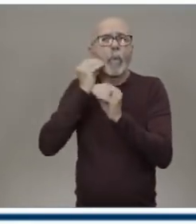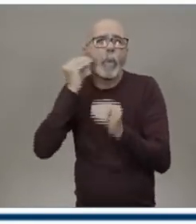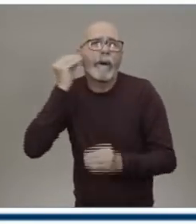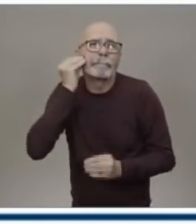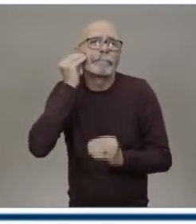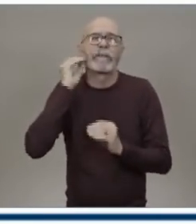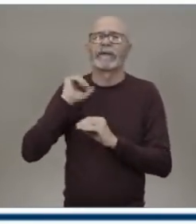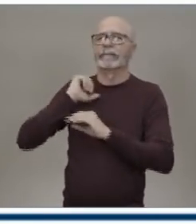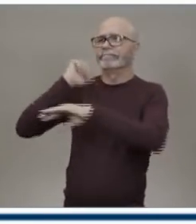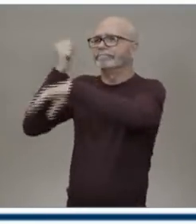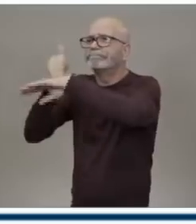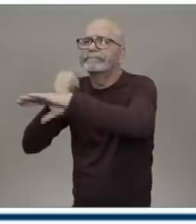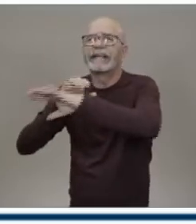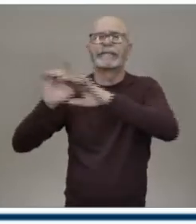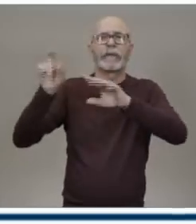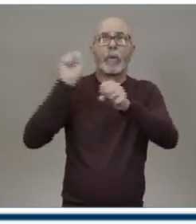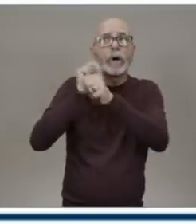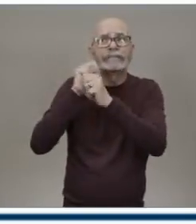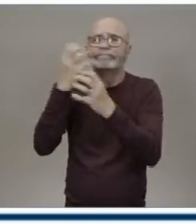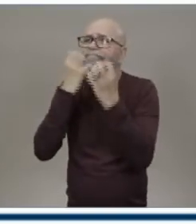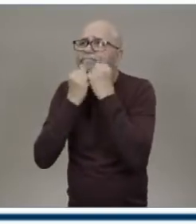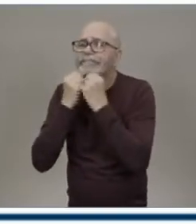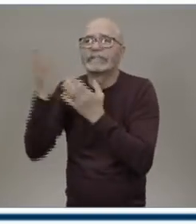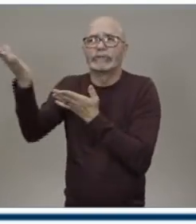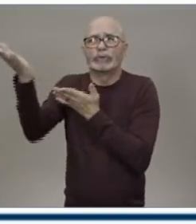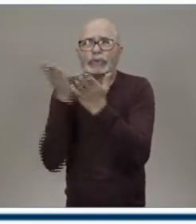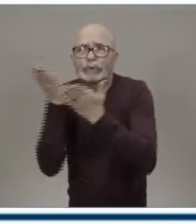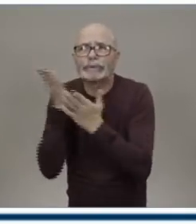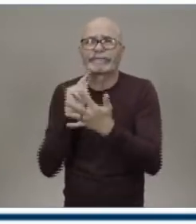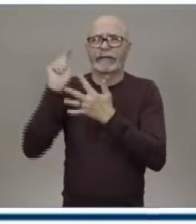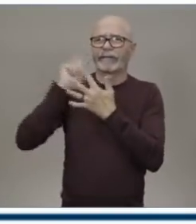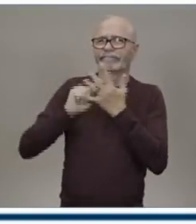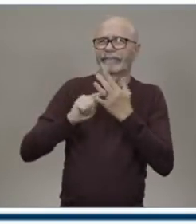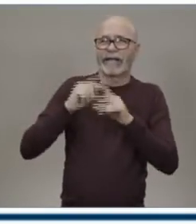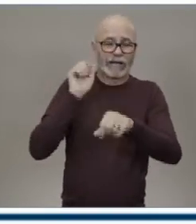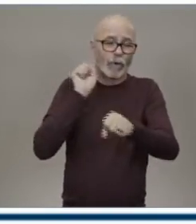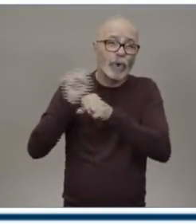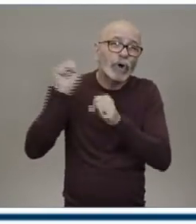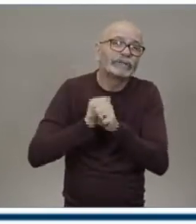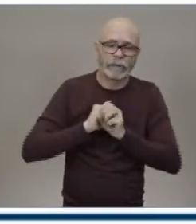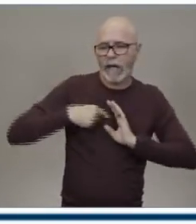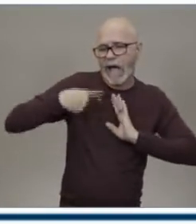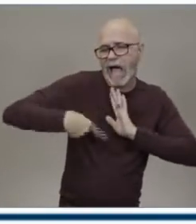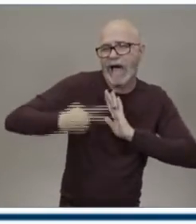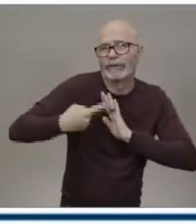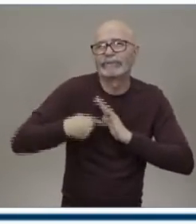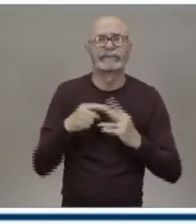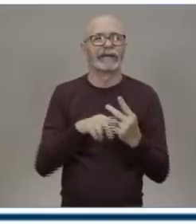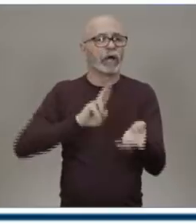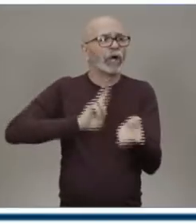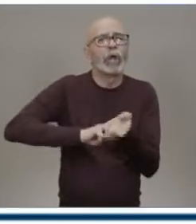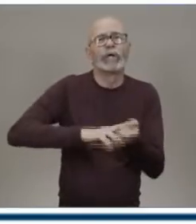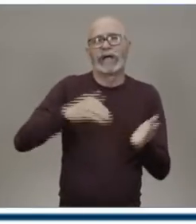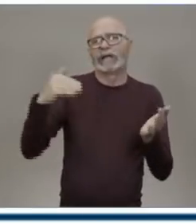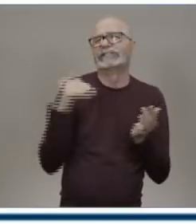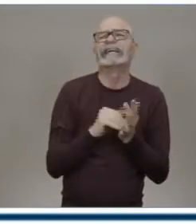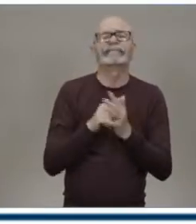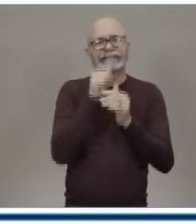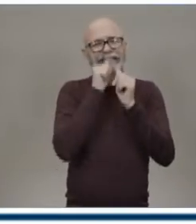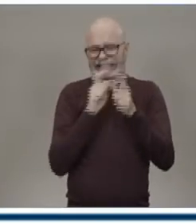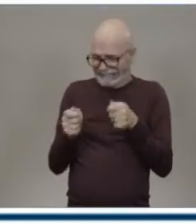important services going. You've worked long hours in healthcare and other essential fields critical to managing the